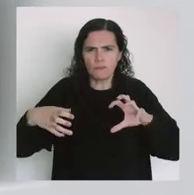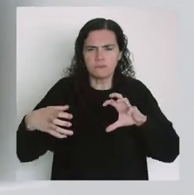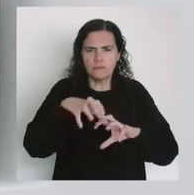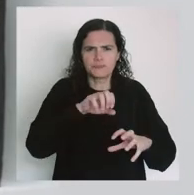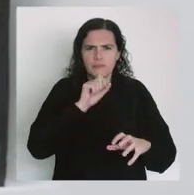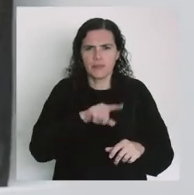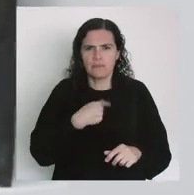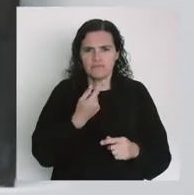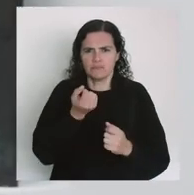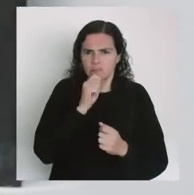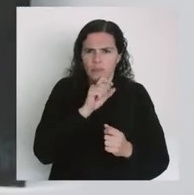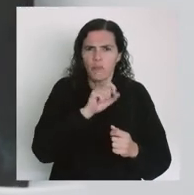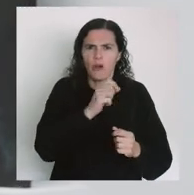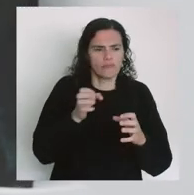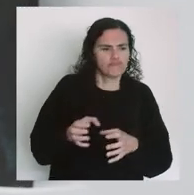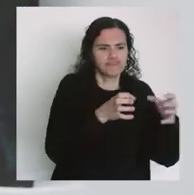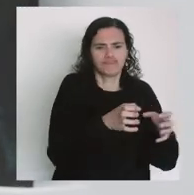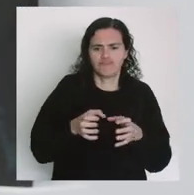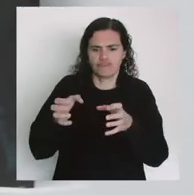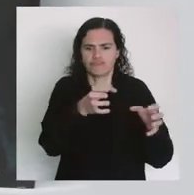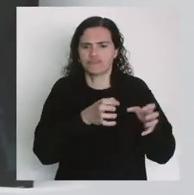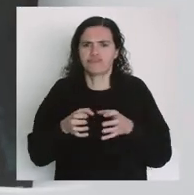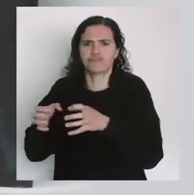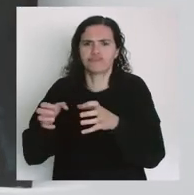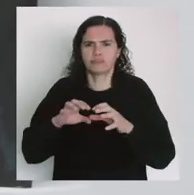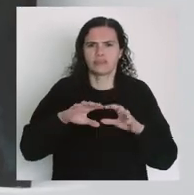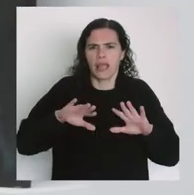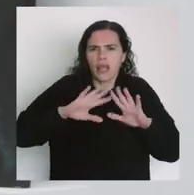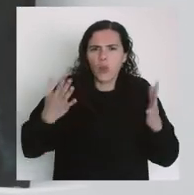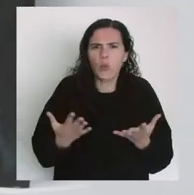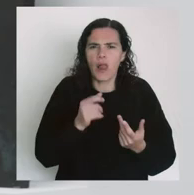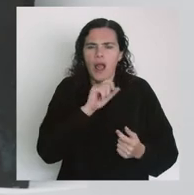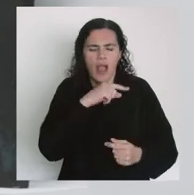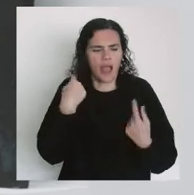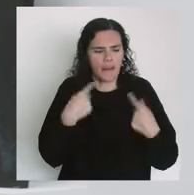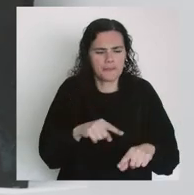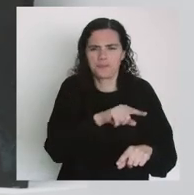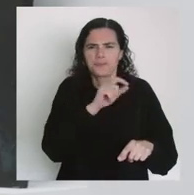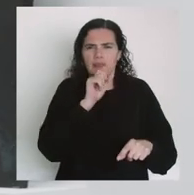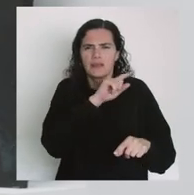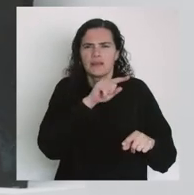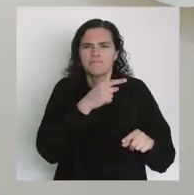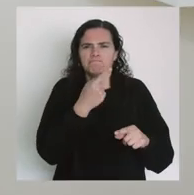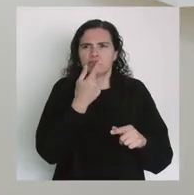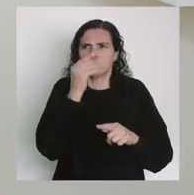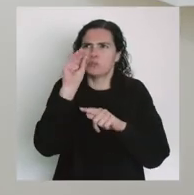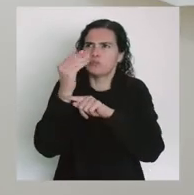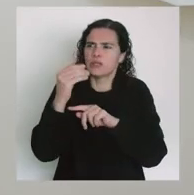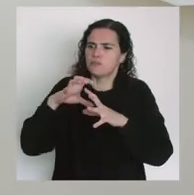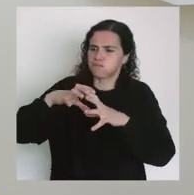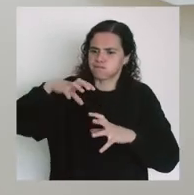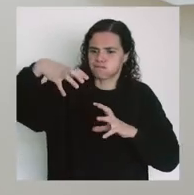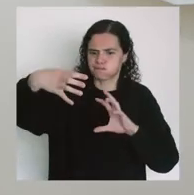volume that you're supposed to move around, round boss. It's about how an object with